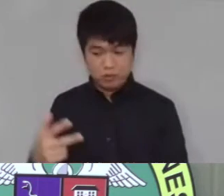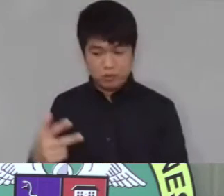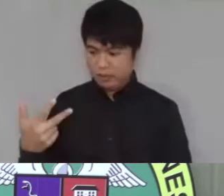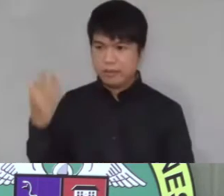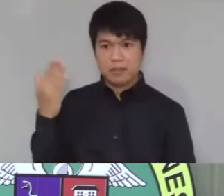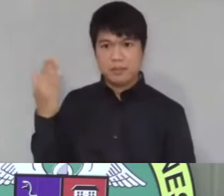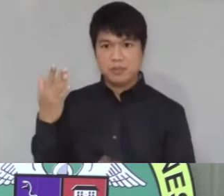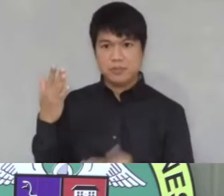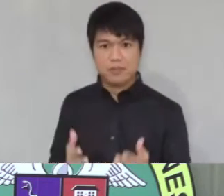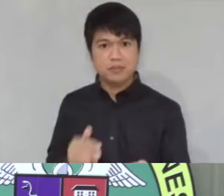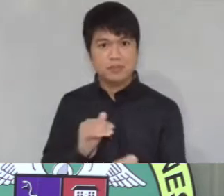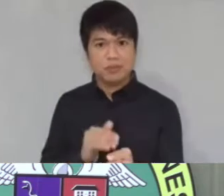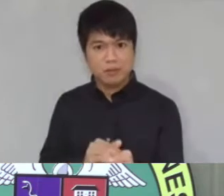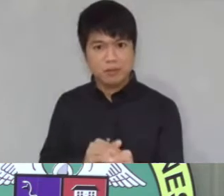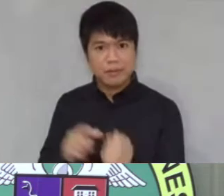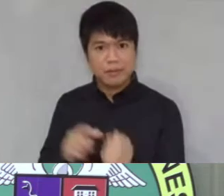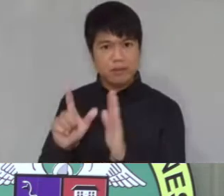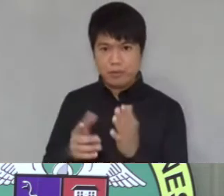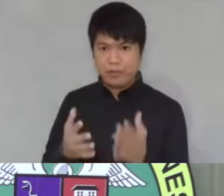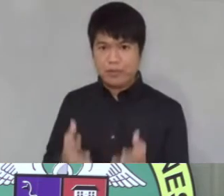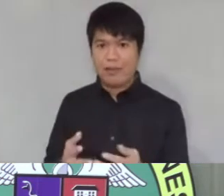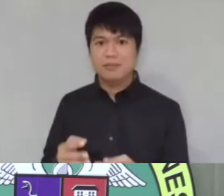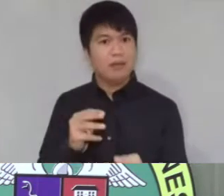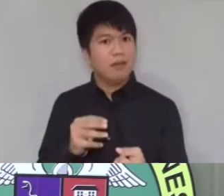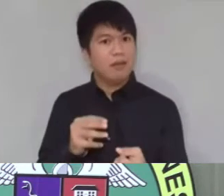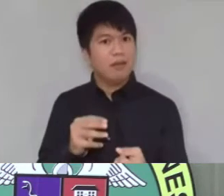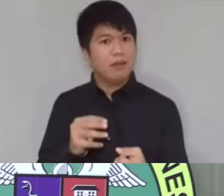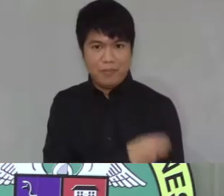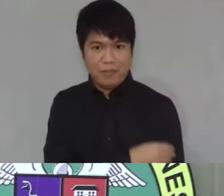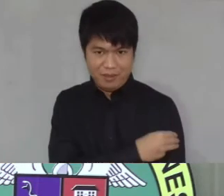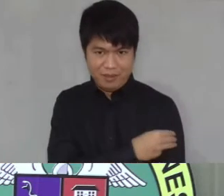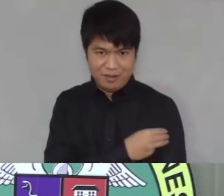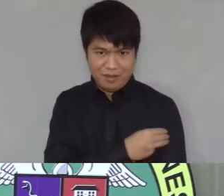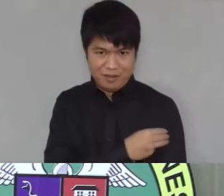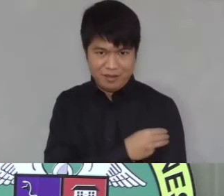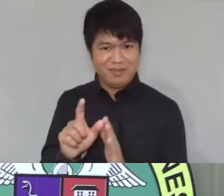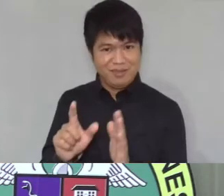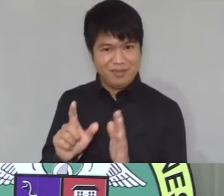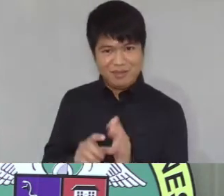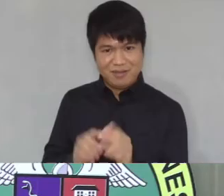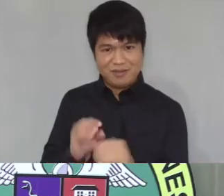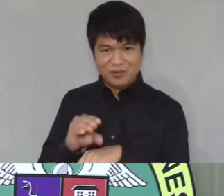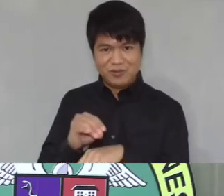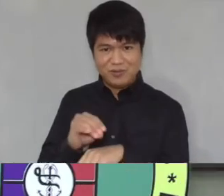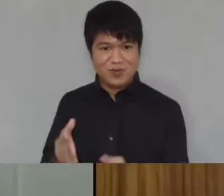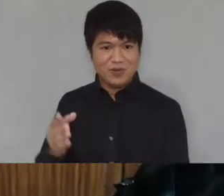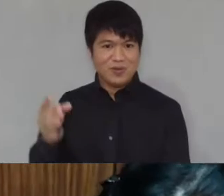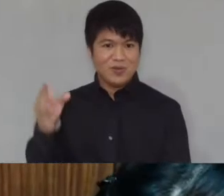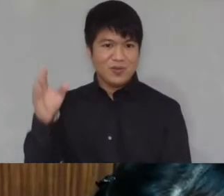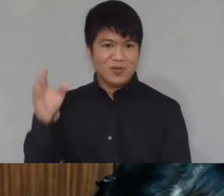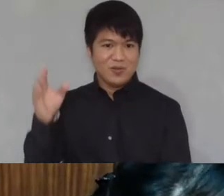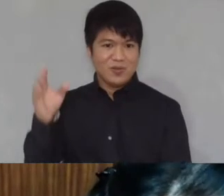third panelist is a physician and a lawyer and a medical legal consultant. Dr. Book Castro